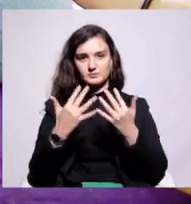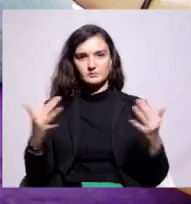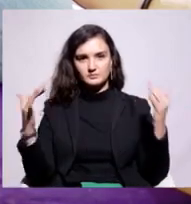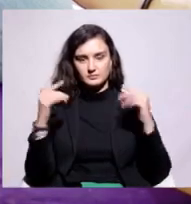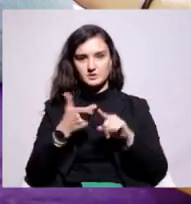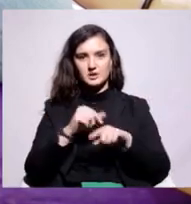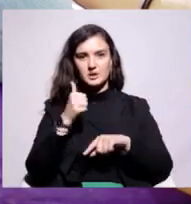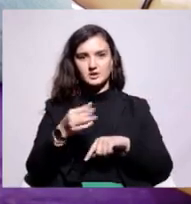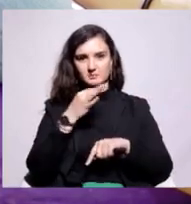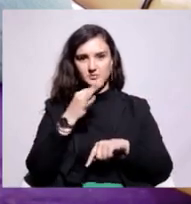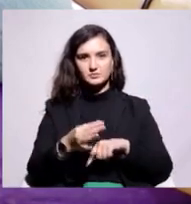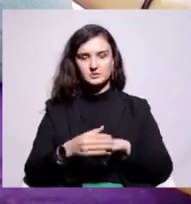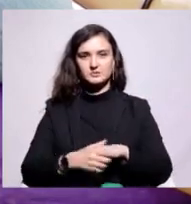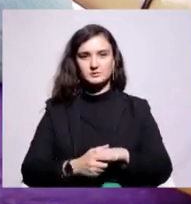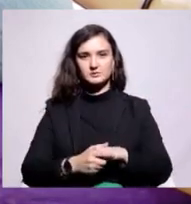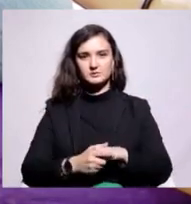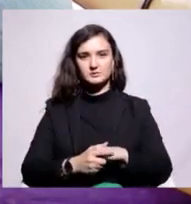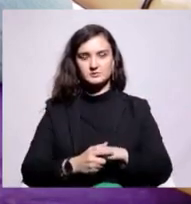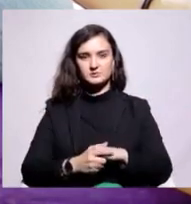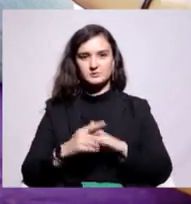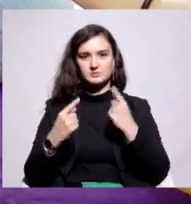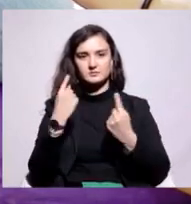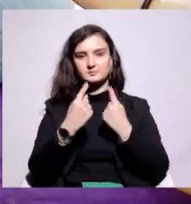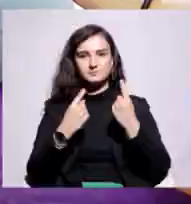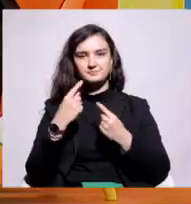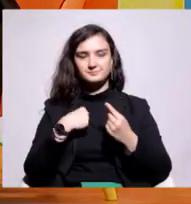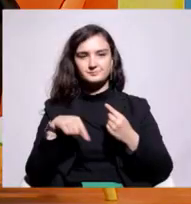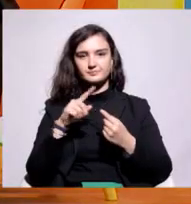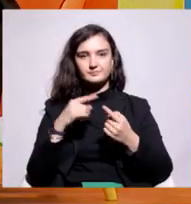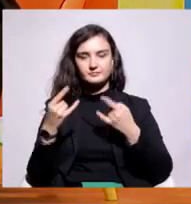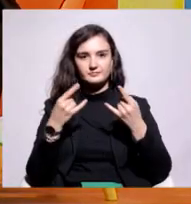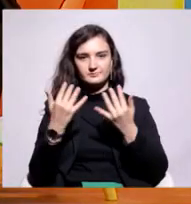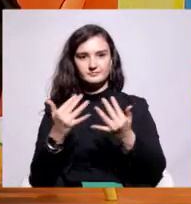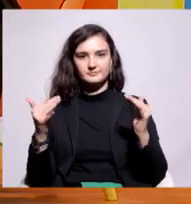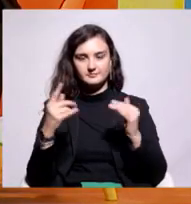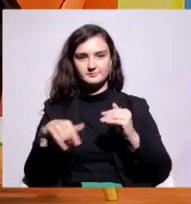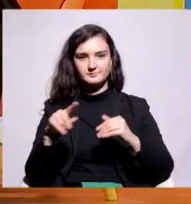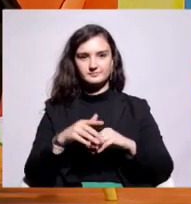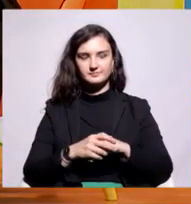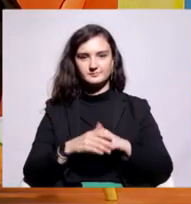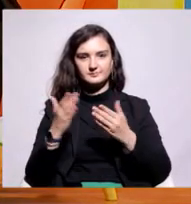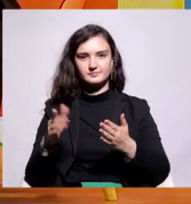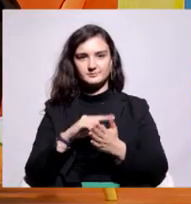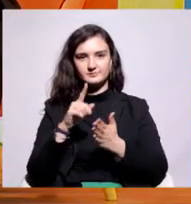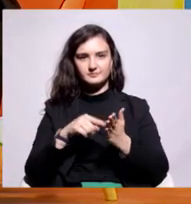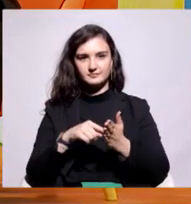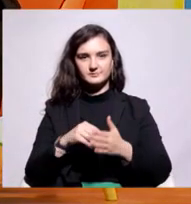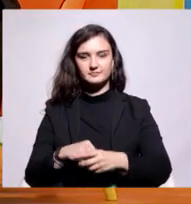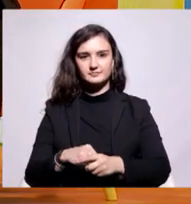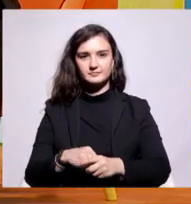great answers they had today. Well, I've got a question for our TV audience now. Here's our question for